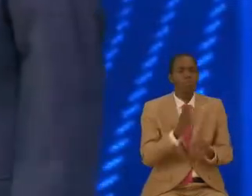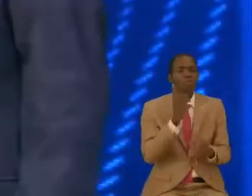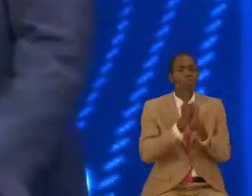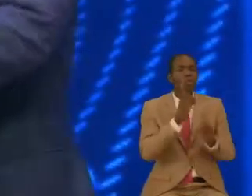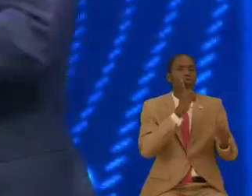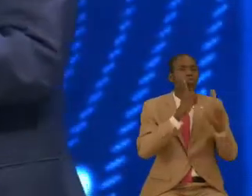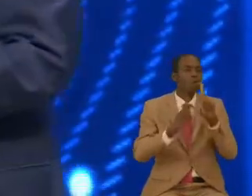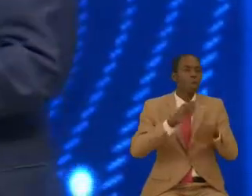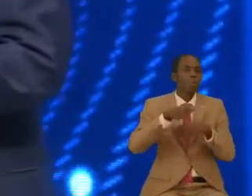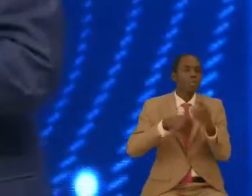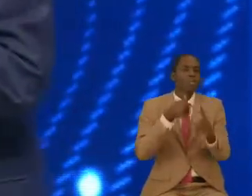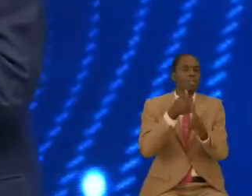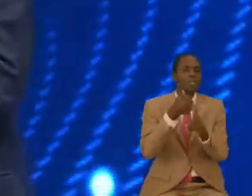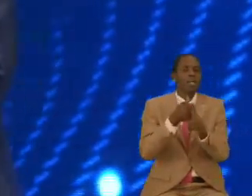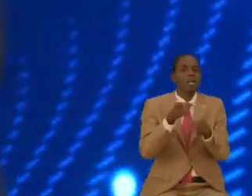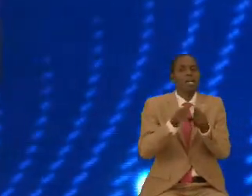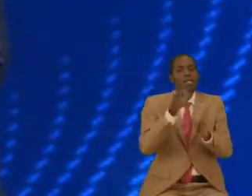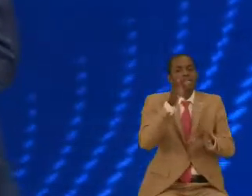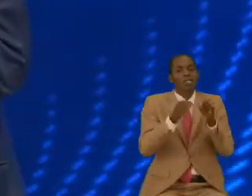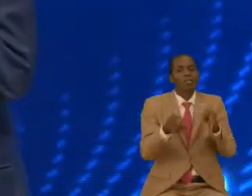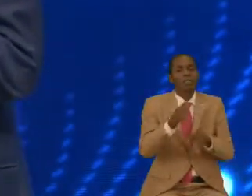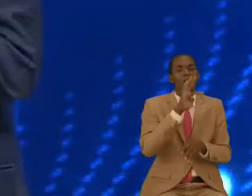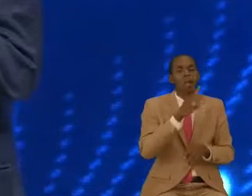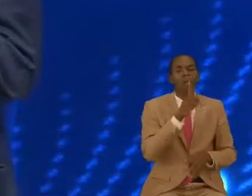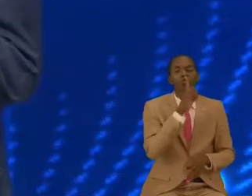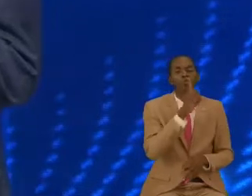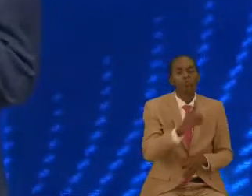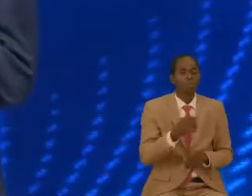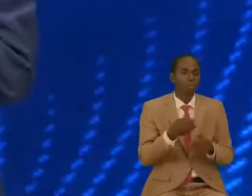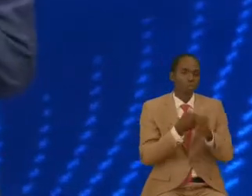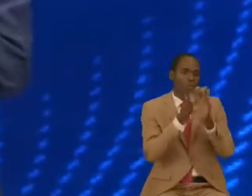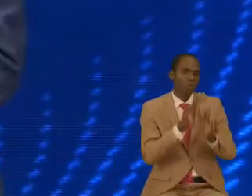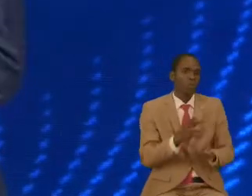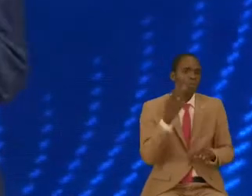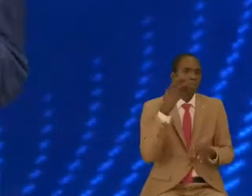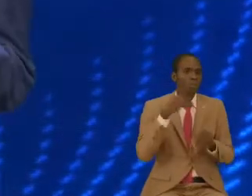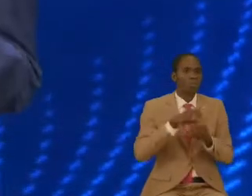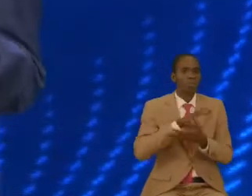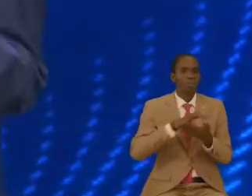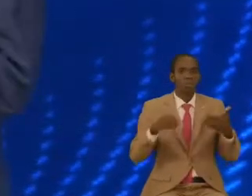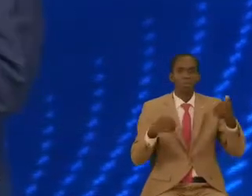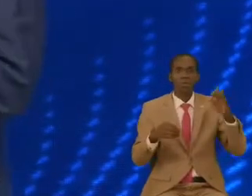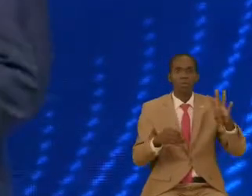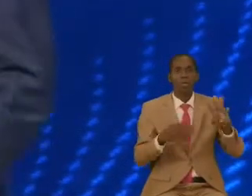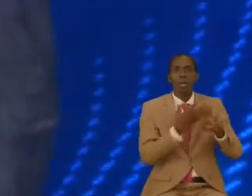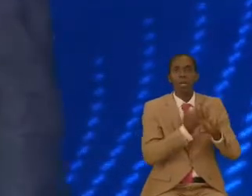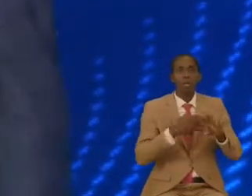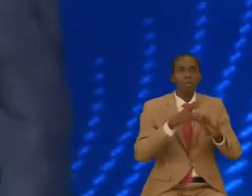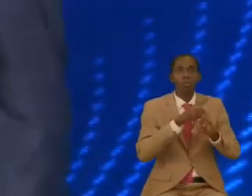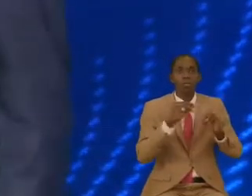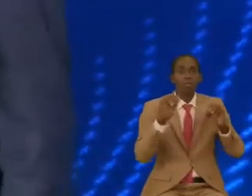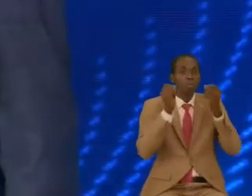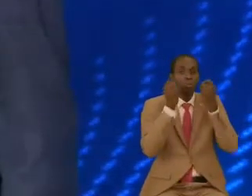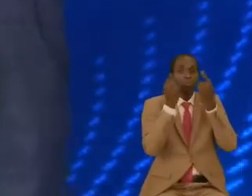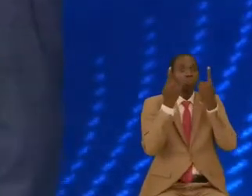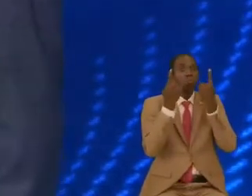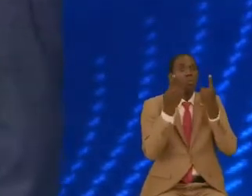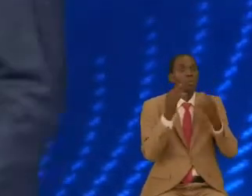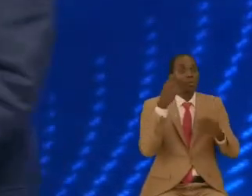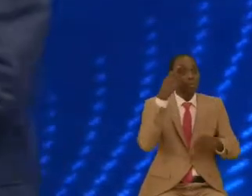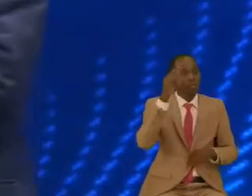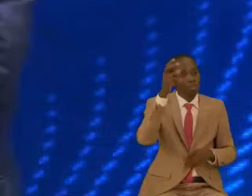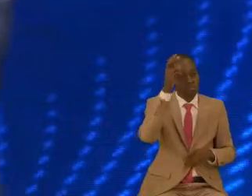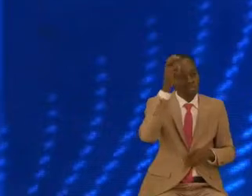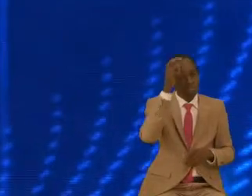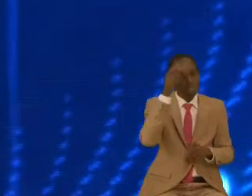were true apostles. Look at verse 14 there. In verse 14, and no marvel, for Satan